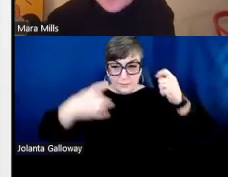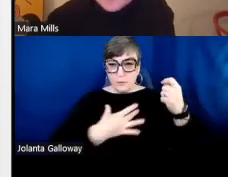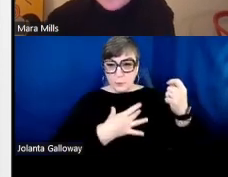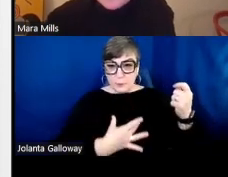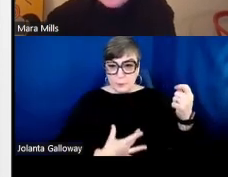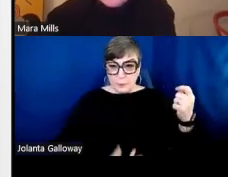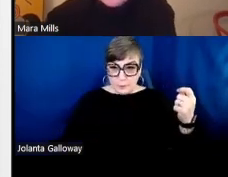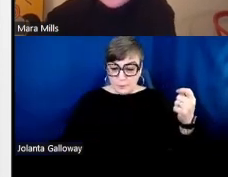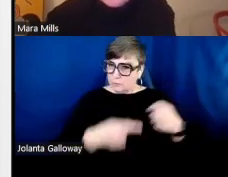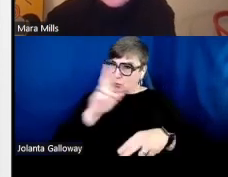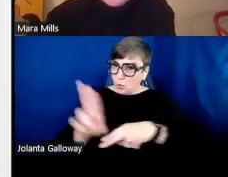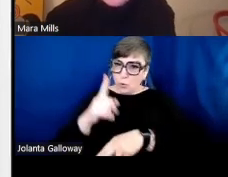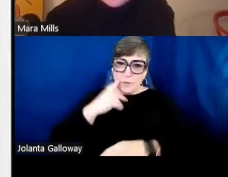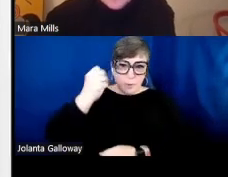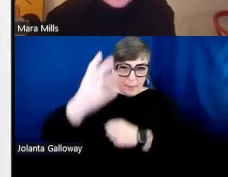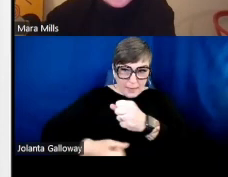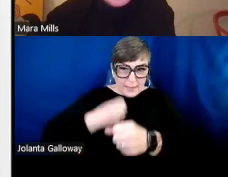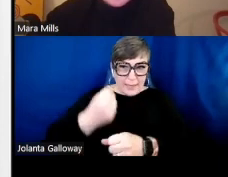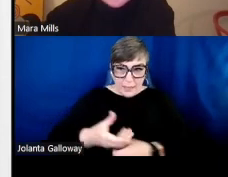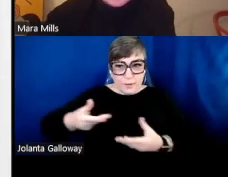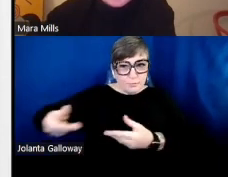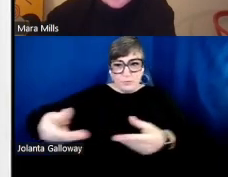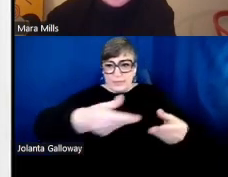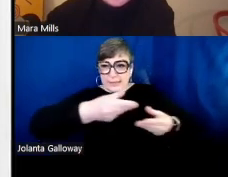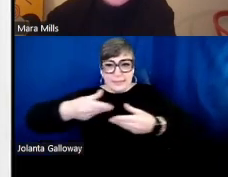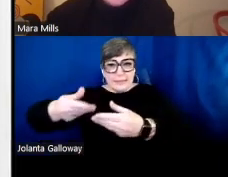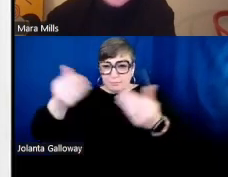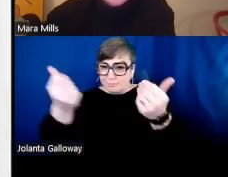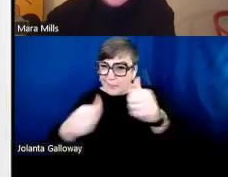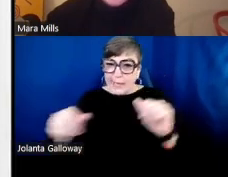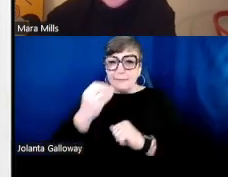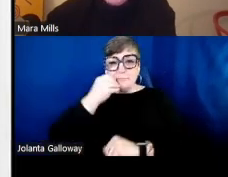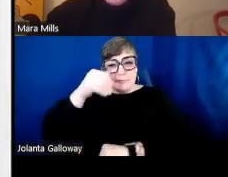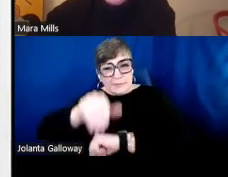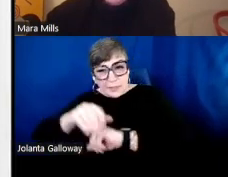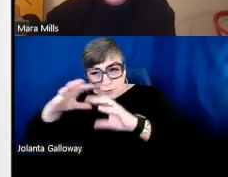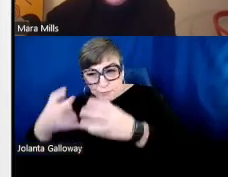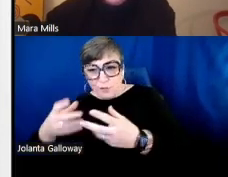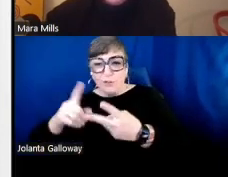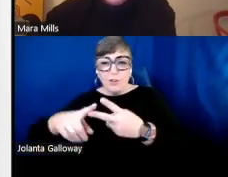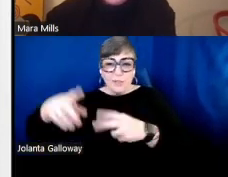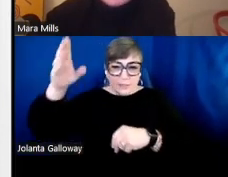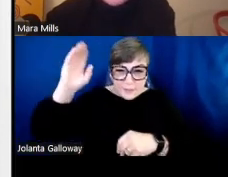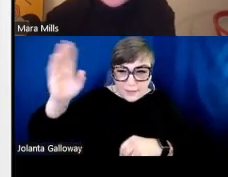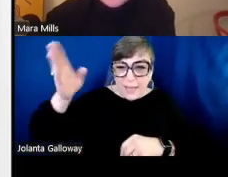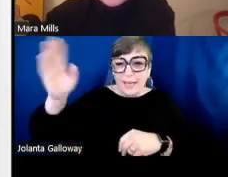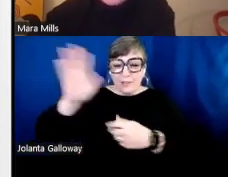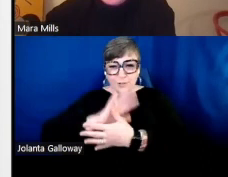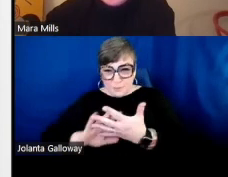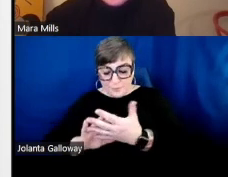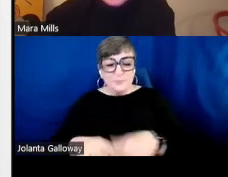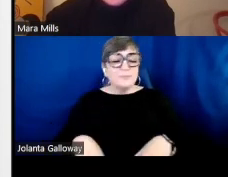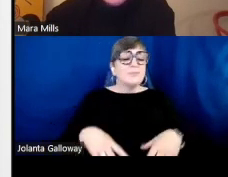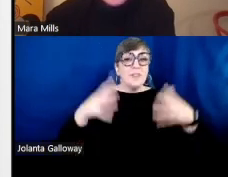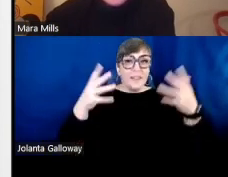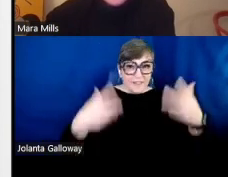years carrying it to dinner parties and lecture events he reported back to fletcher with the hearing aid i